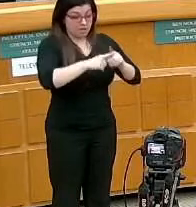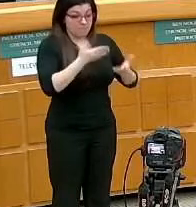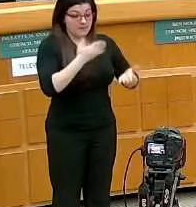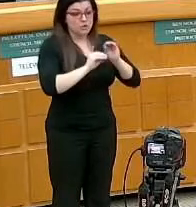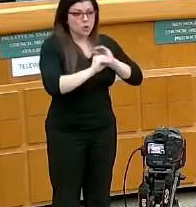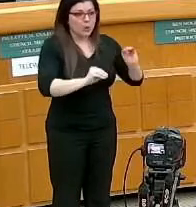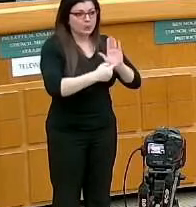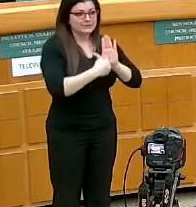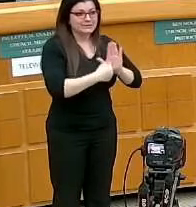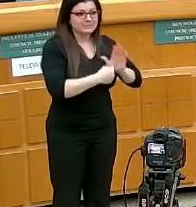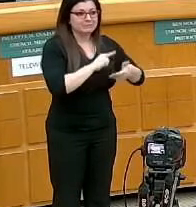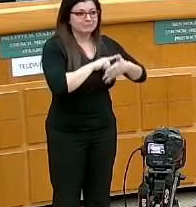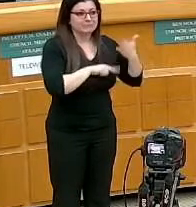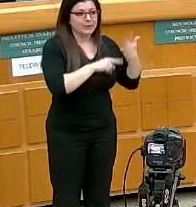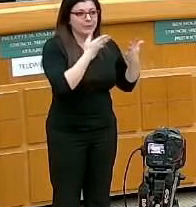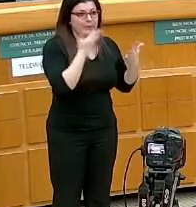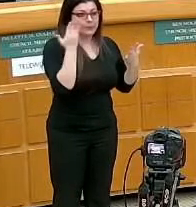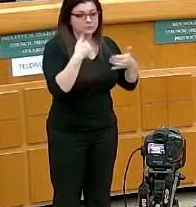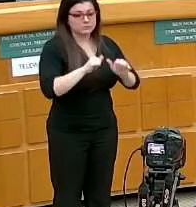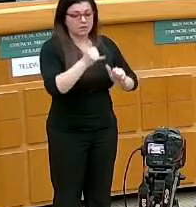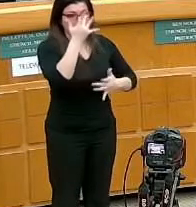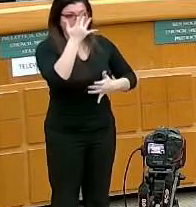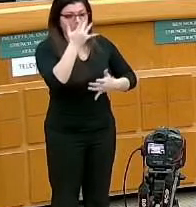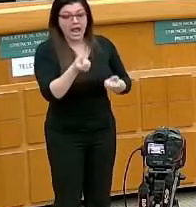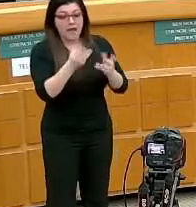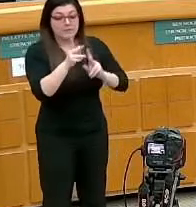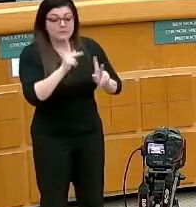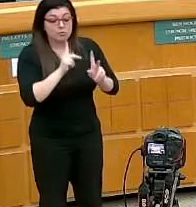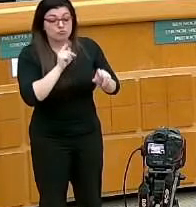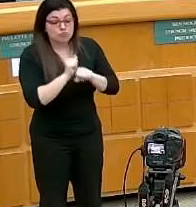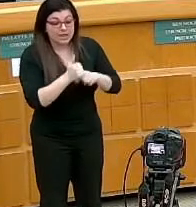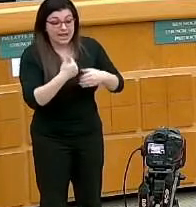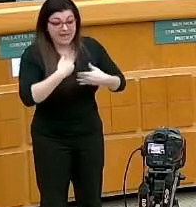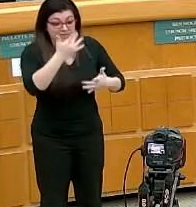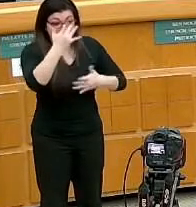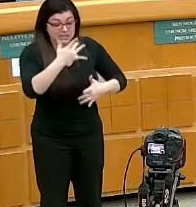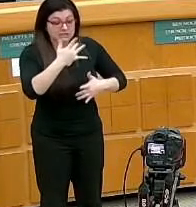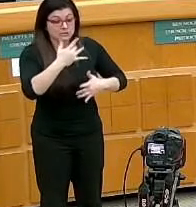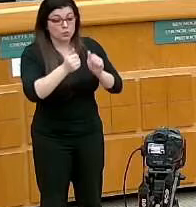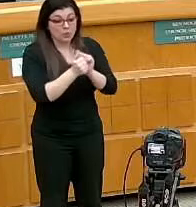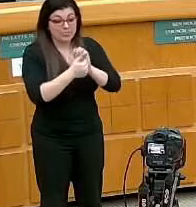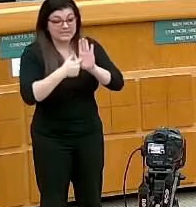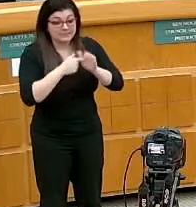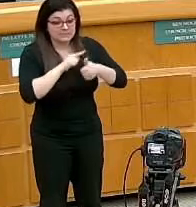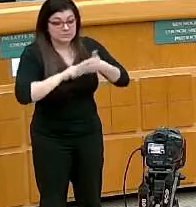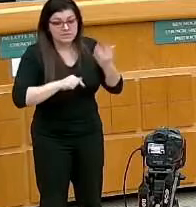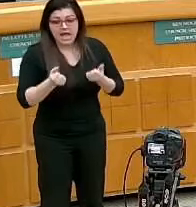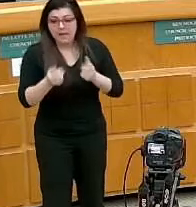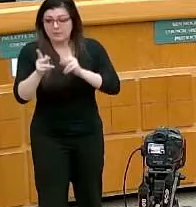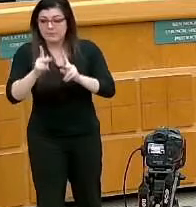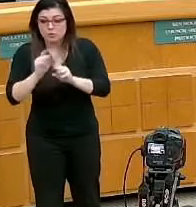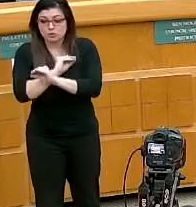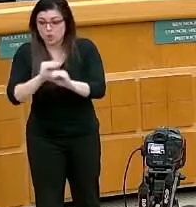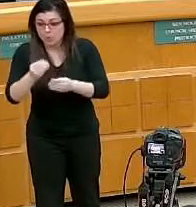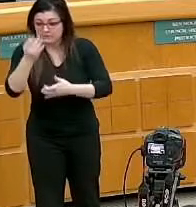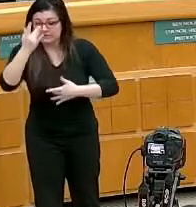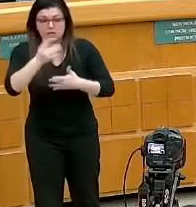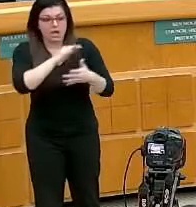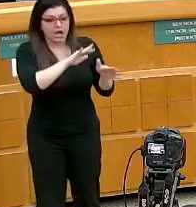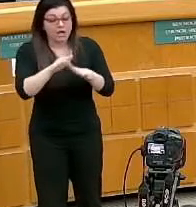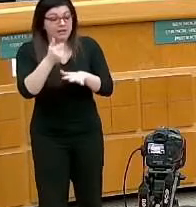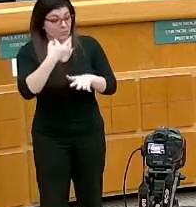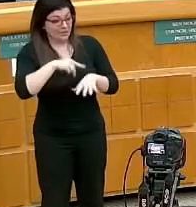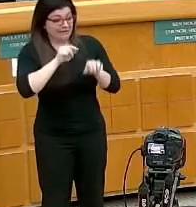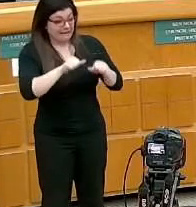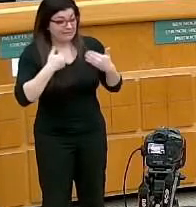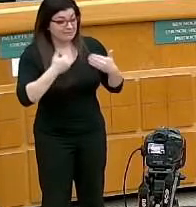don't have COVID-19? So those are important factors for public health and for us to know as a community. So yes, the more tests out there, the better we